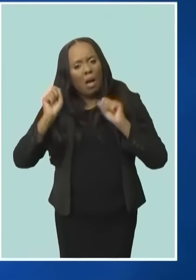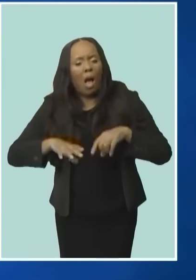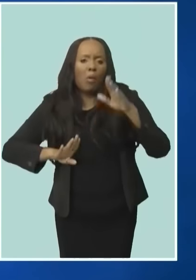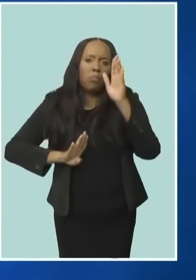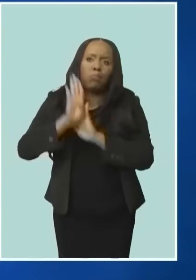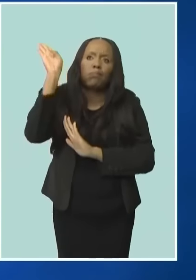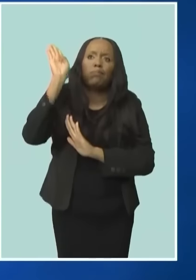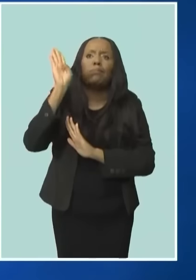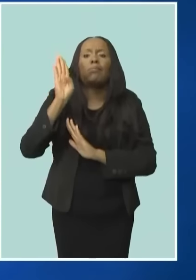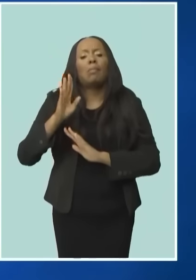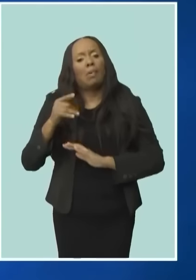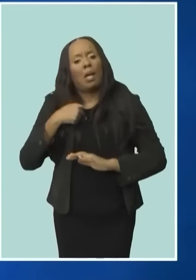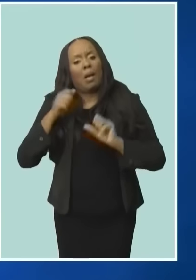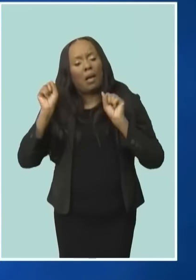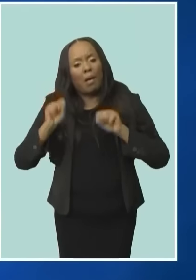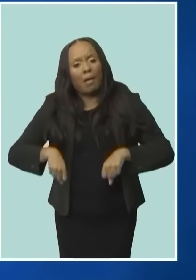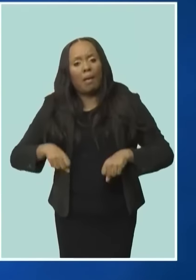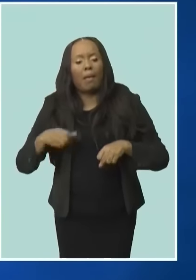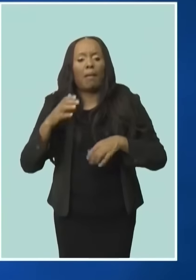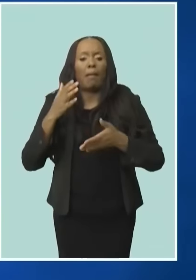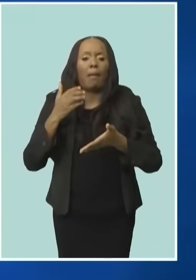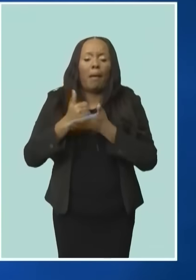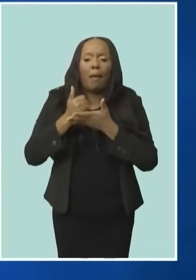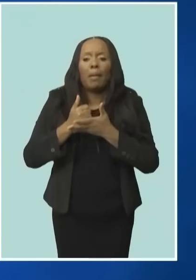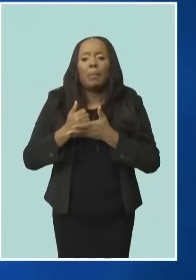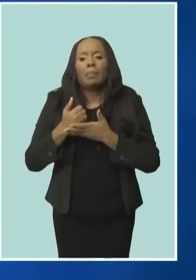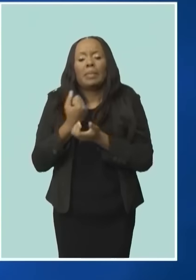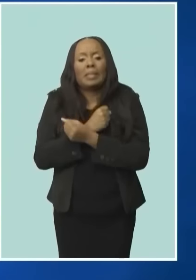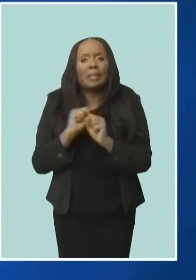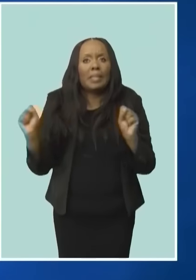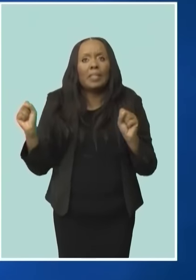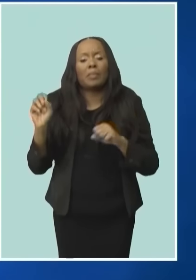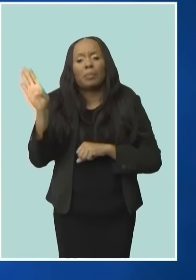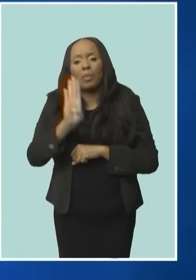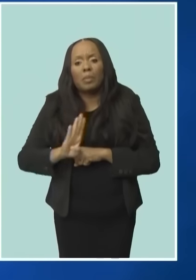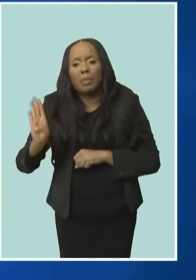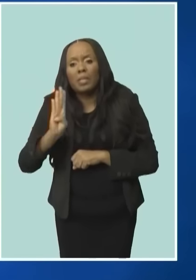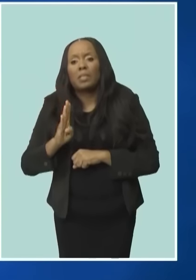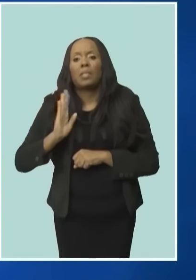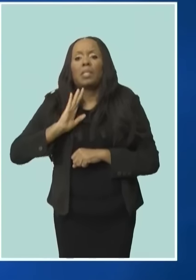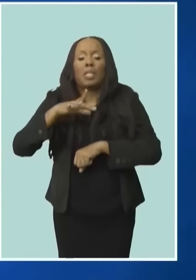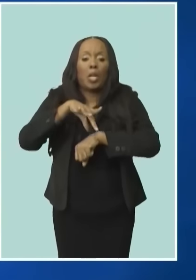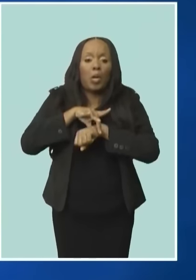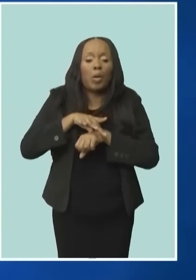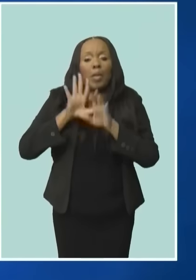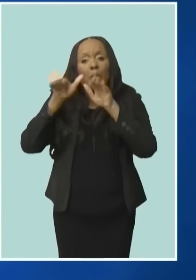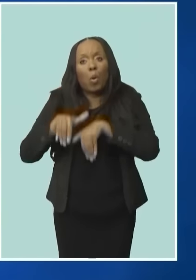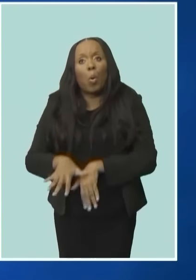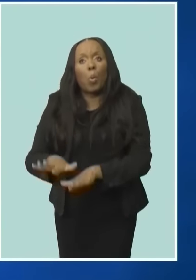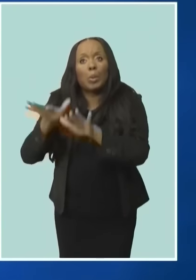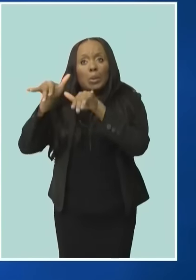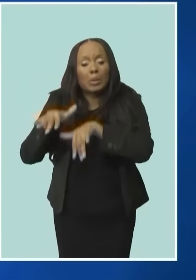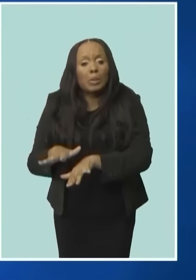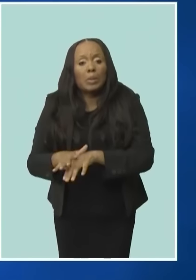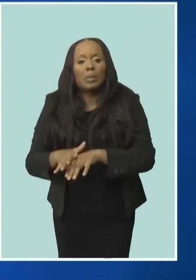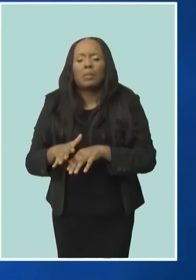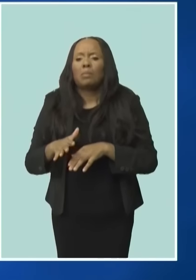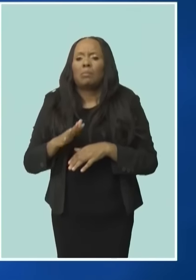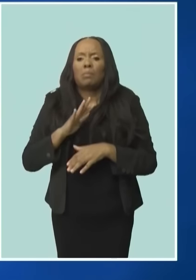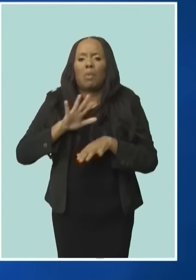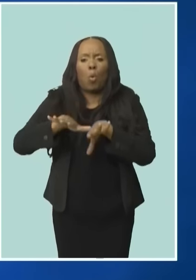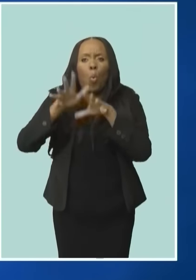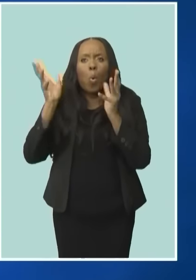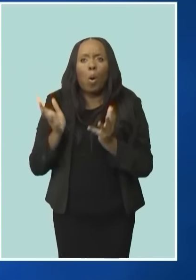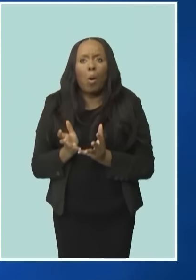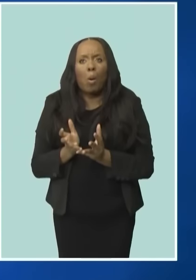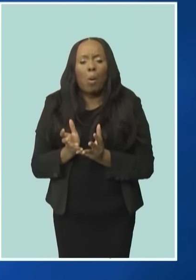help sustain our planet, our lands, our oceans, while at the same time creating